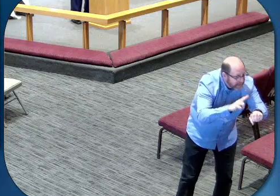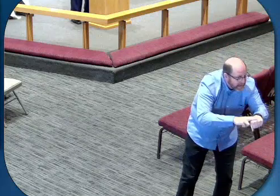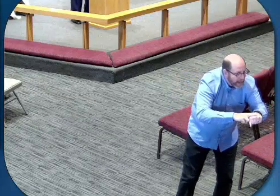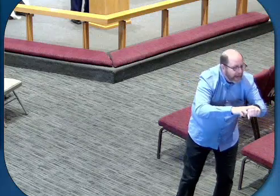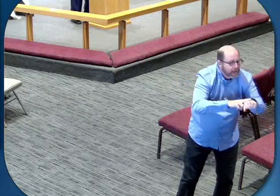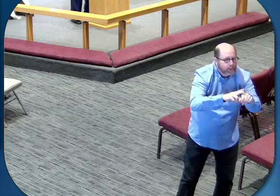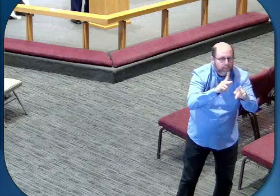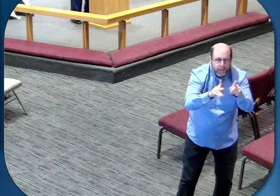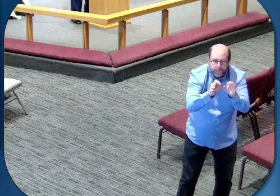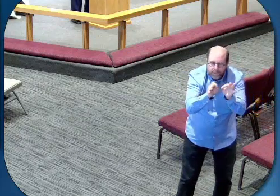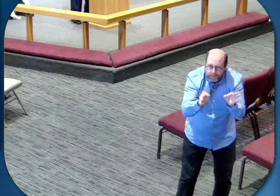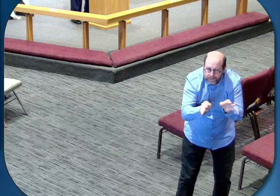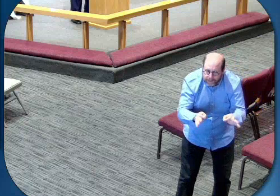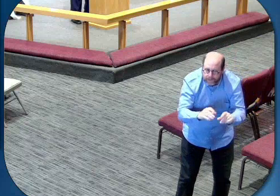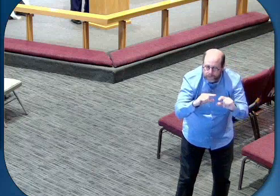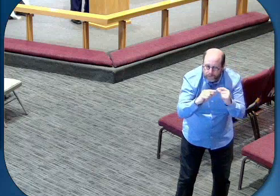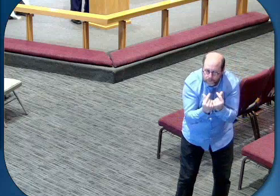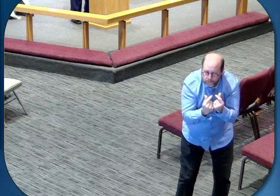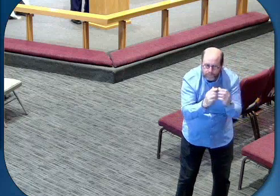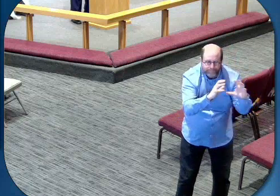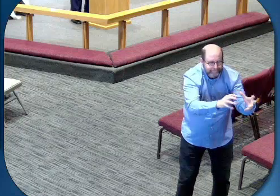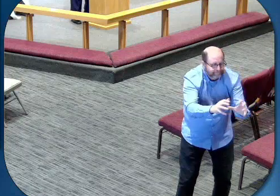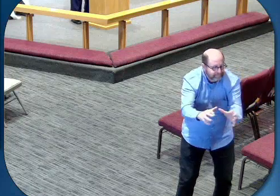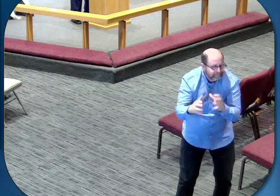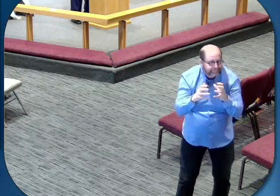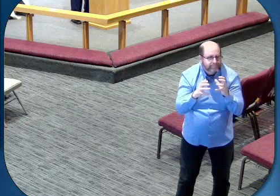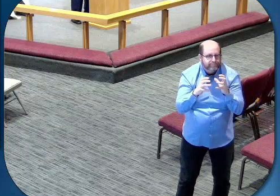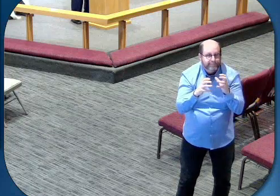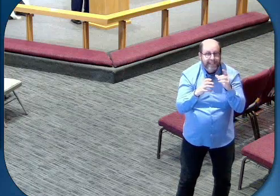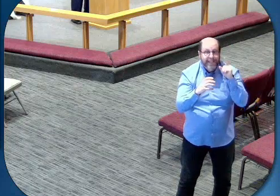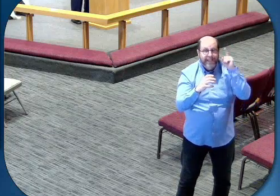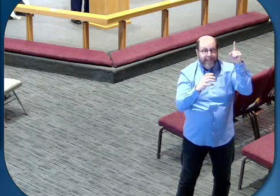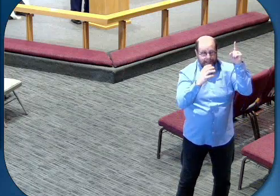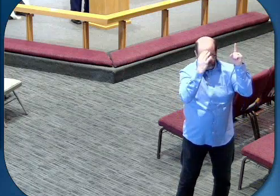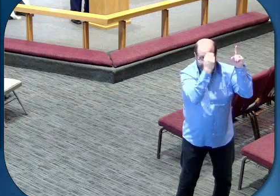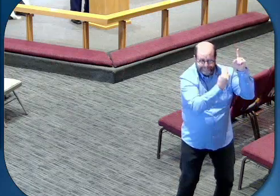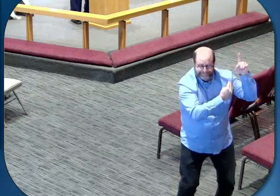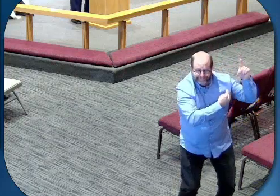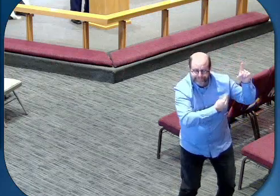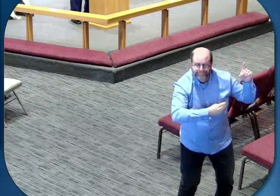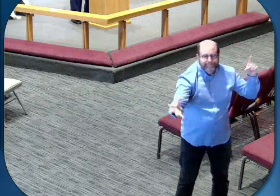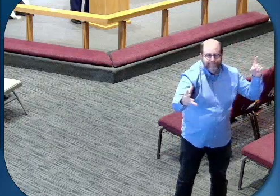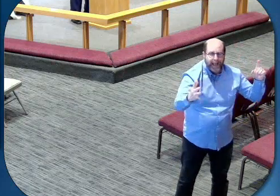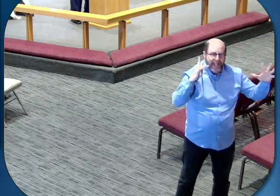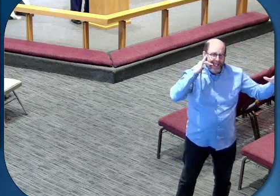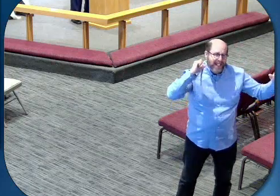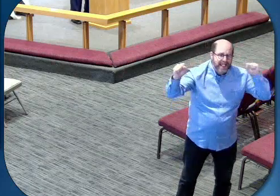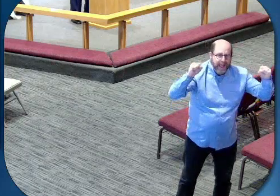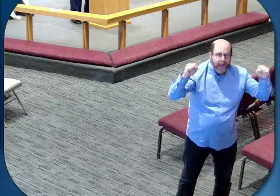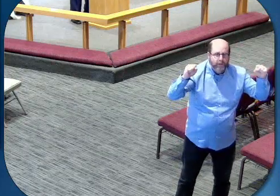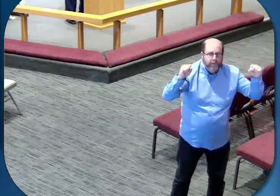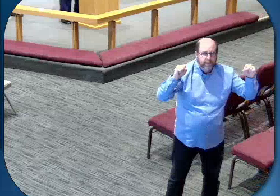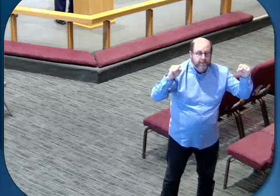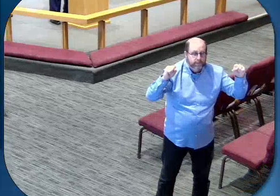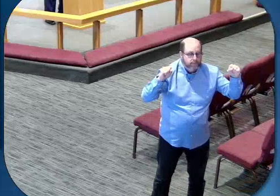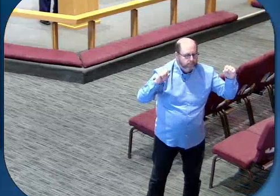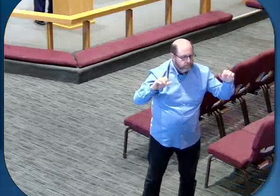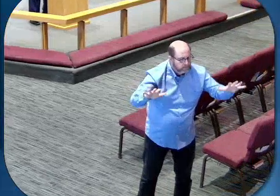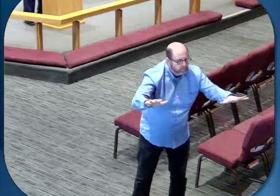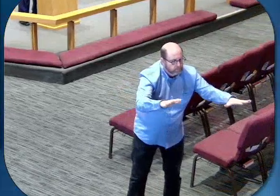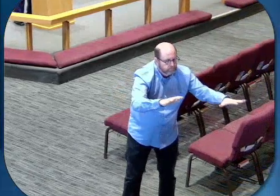tribe and language and people. And he said with a loud voice,